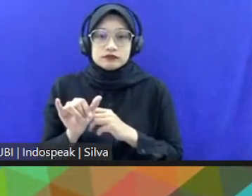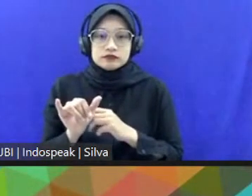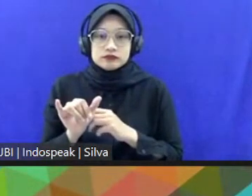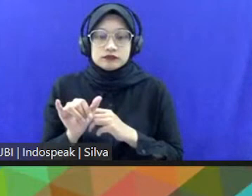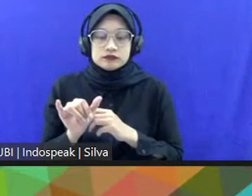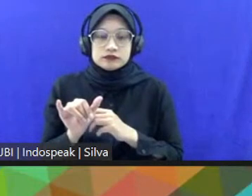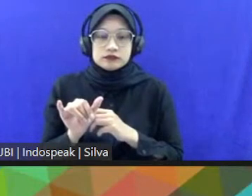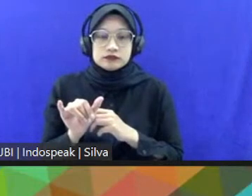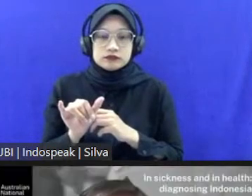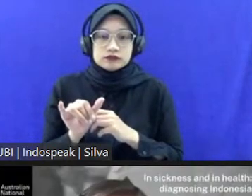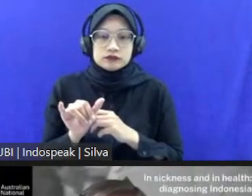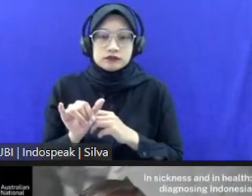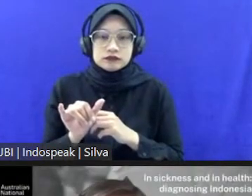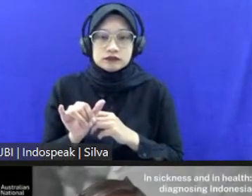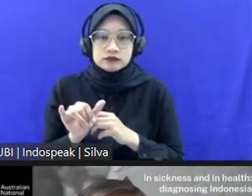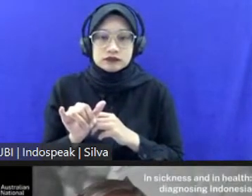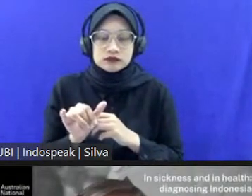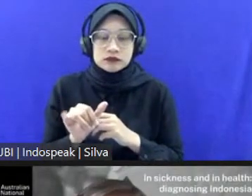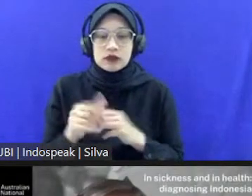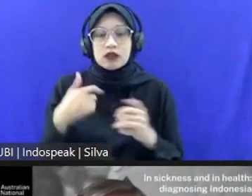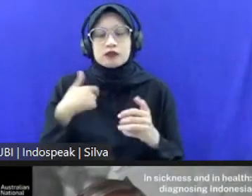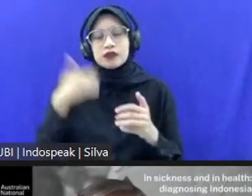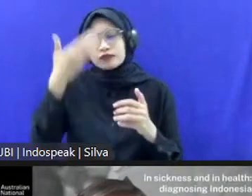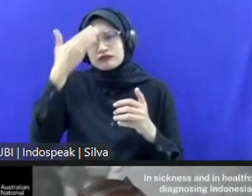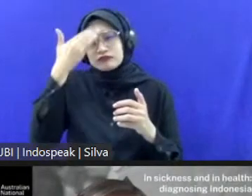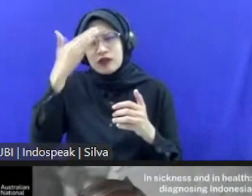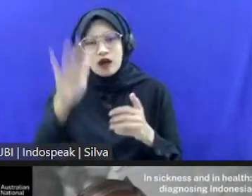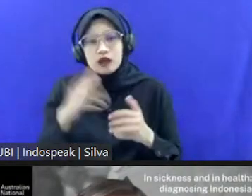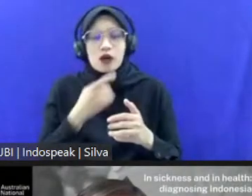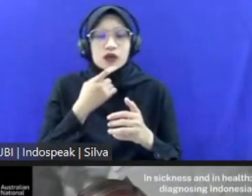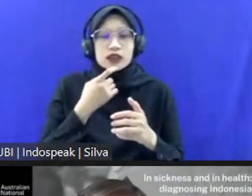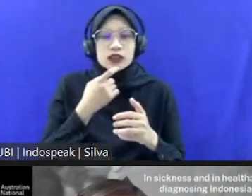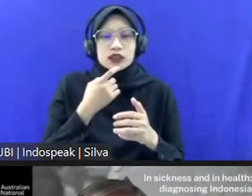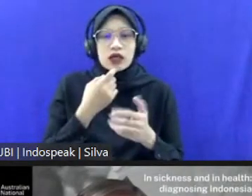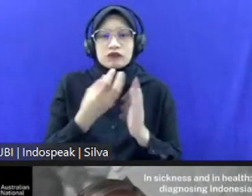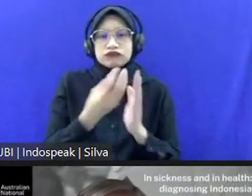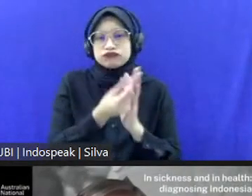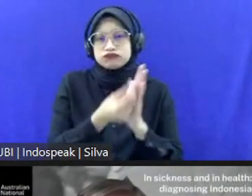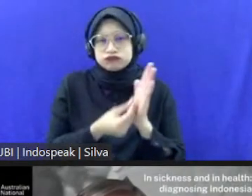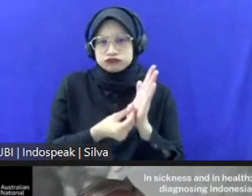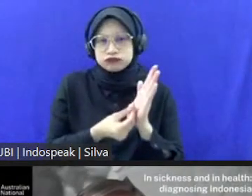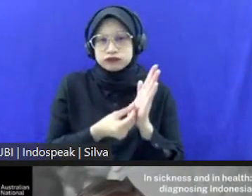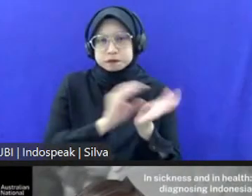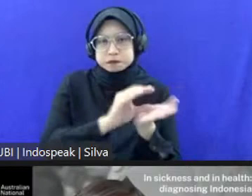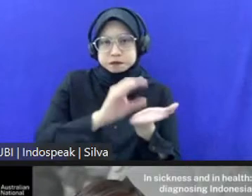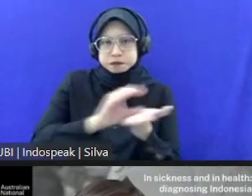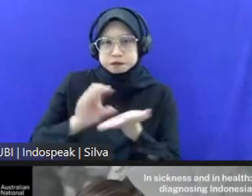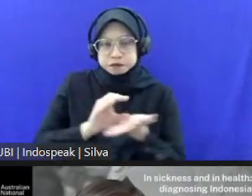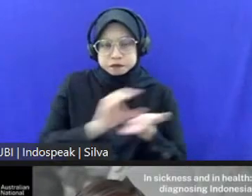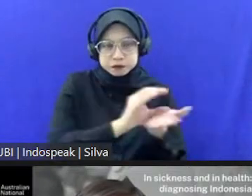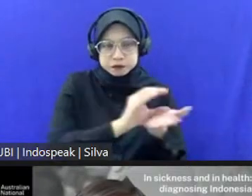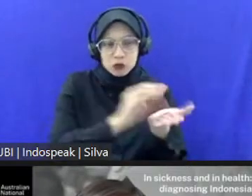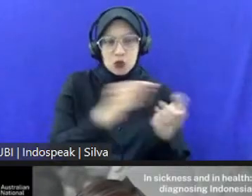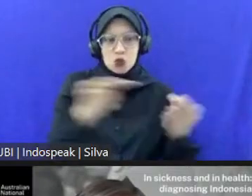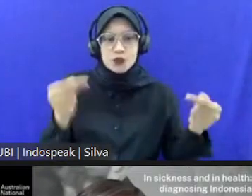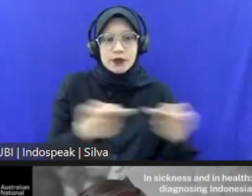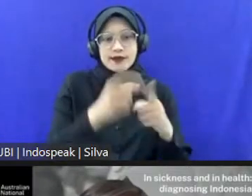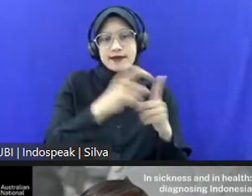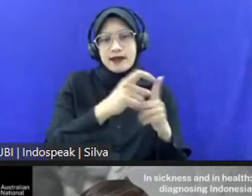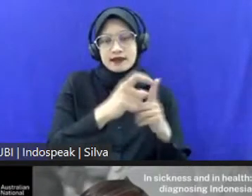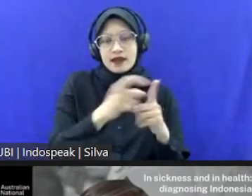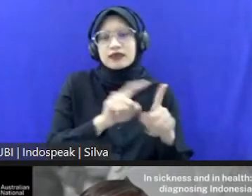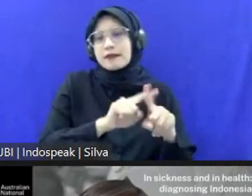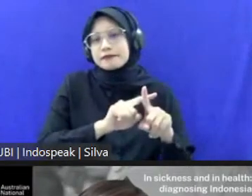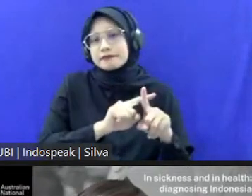technically, I don't know about the allocation data, budget allocation to the data especially, but from